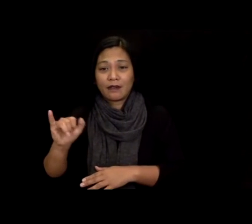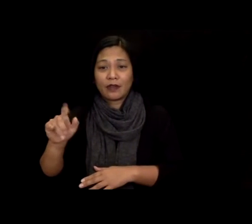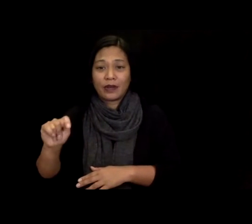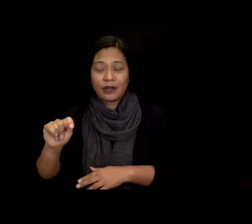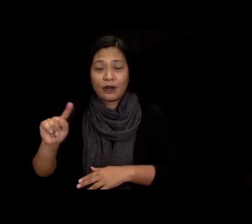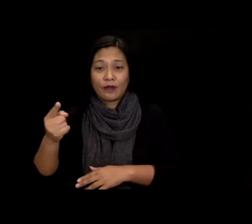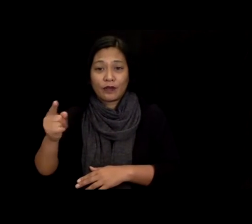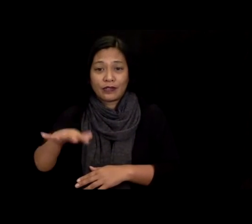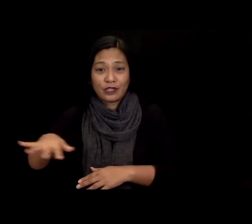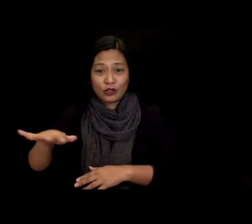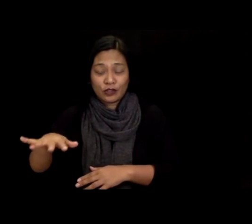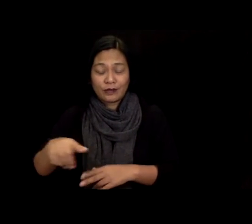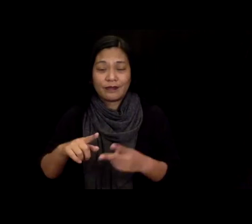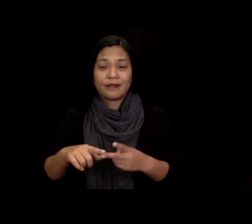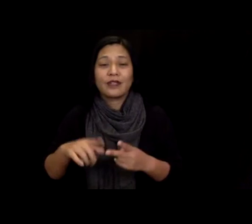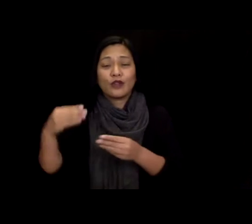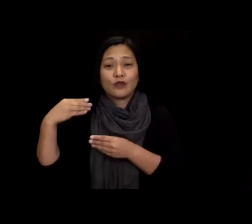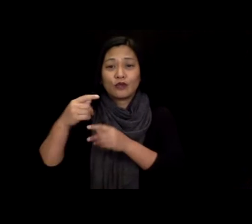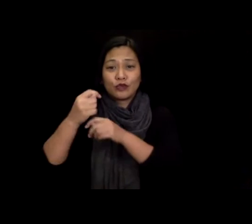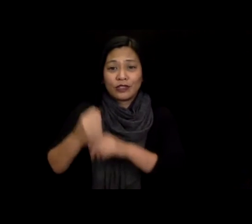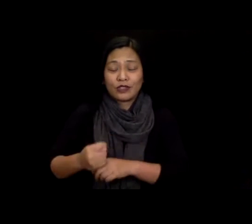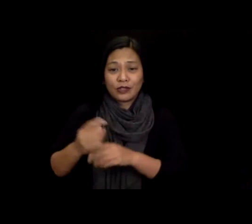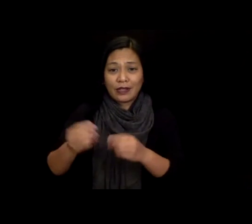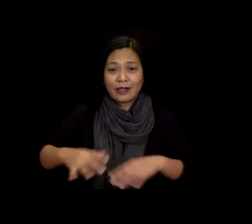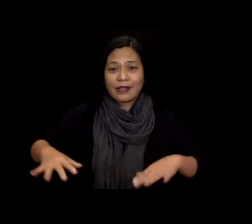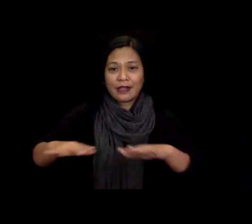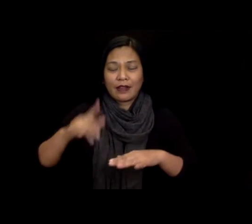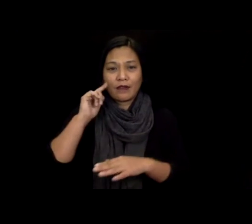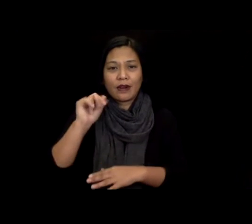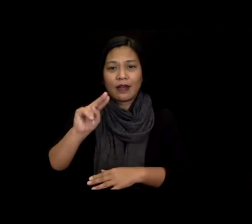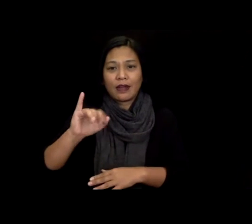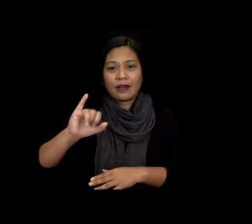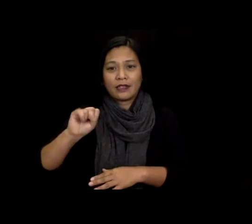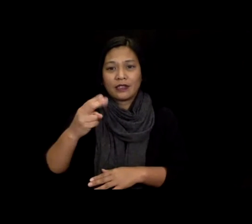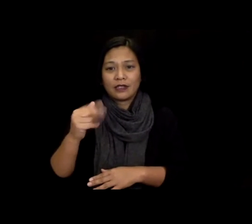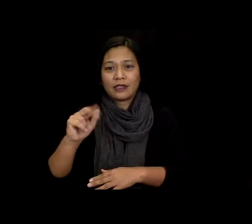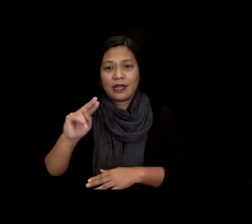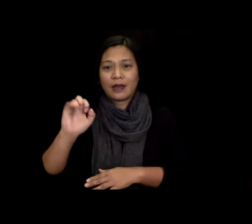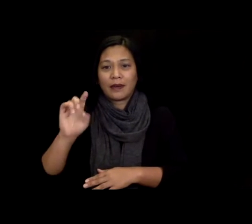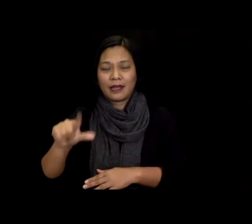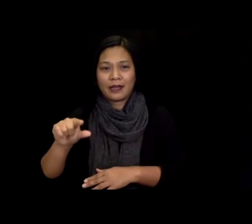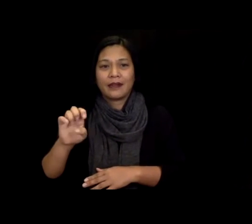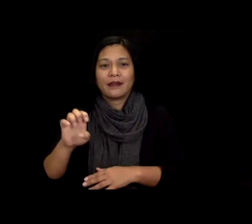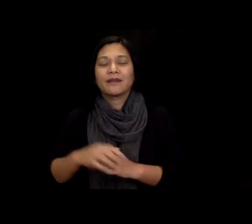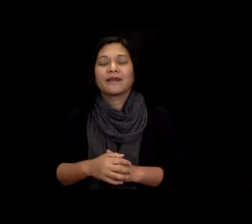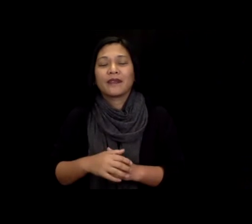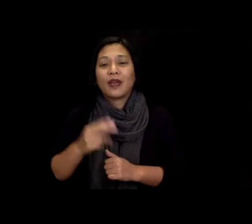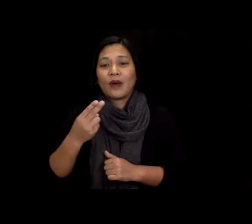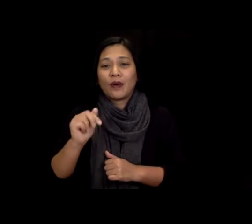Nation and the traditional territories of the Anishinaabe, the